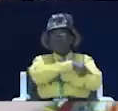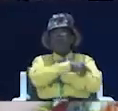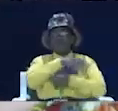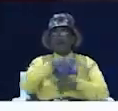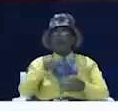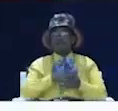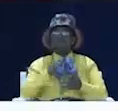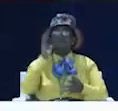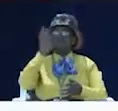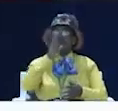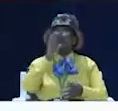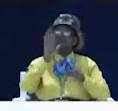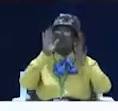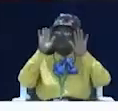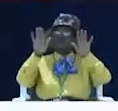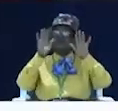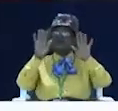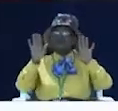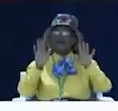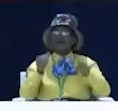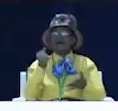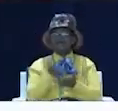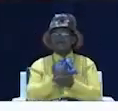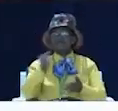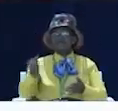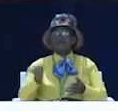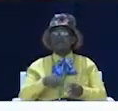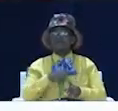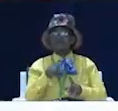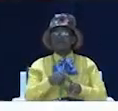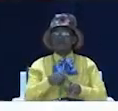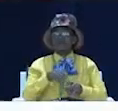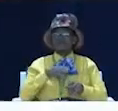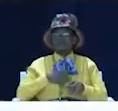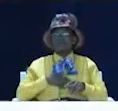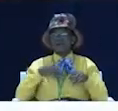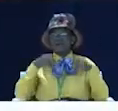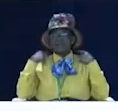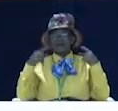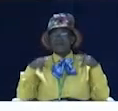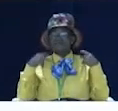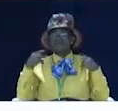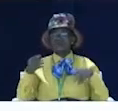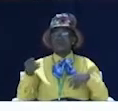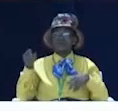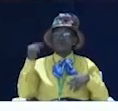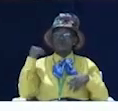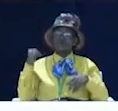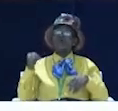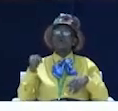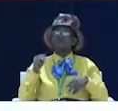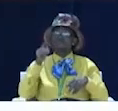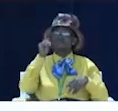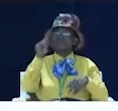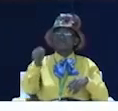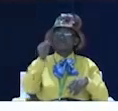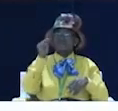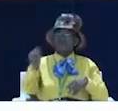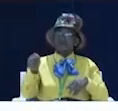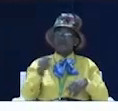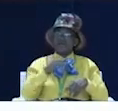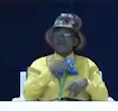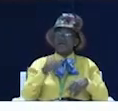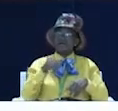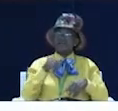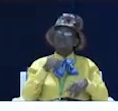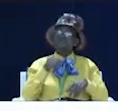When my pastor was testifying, and he said about these killers that we laid